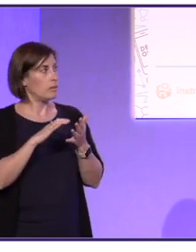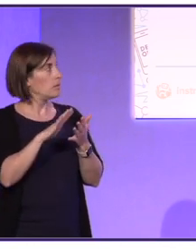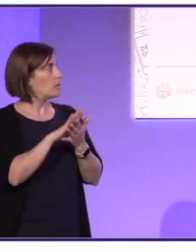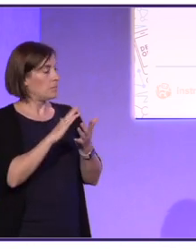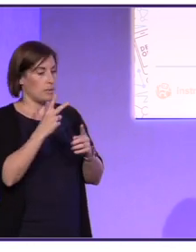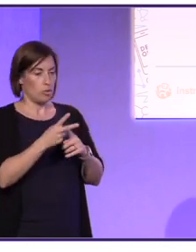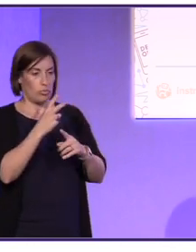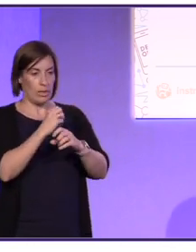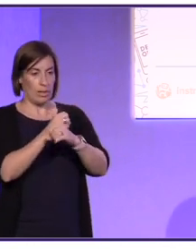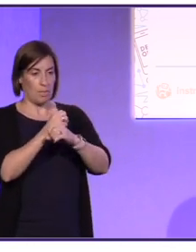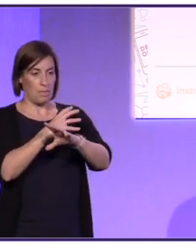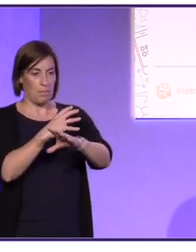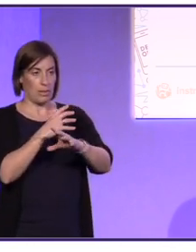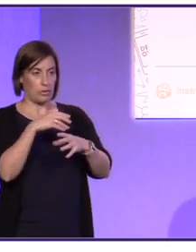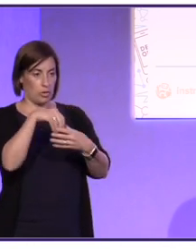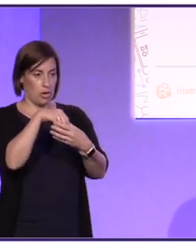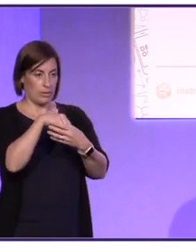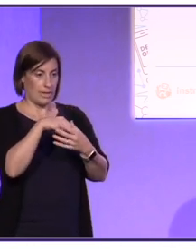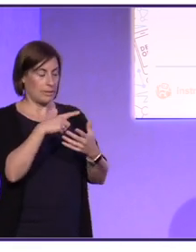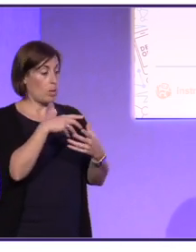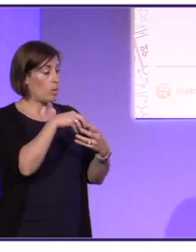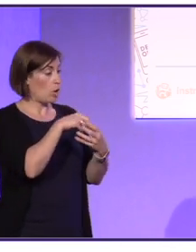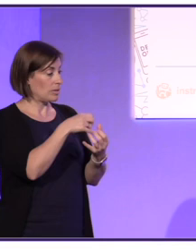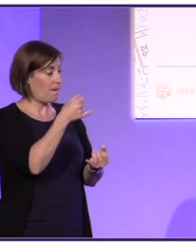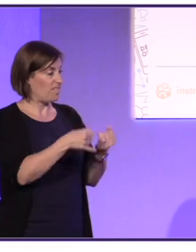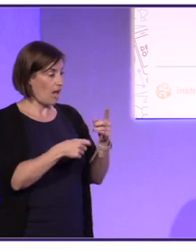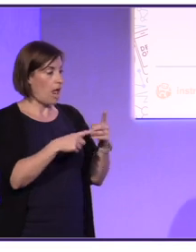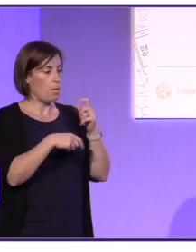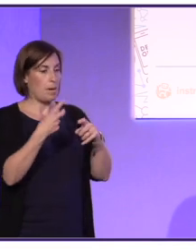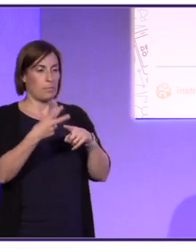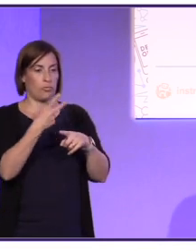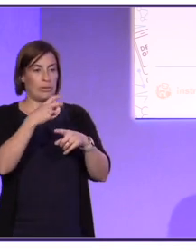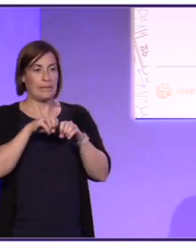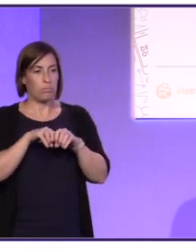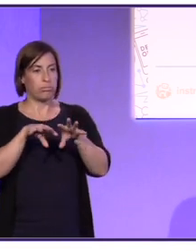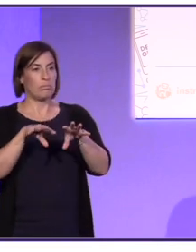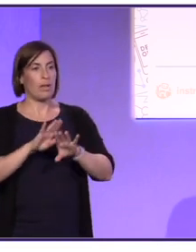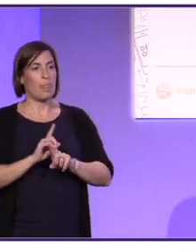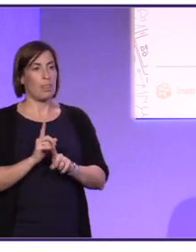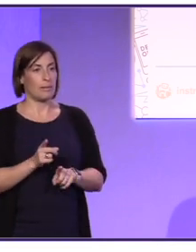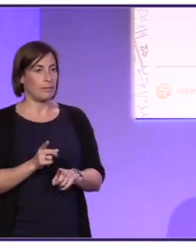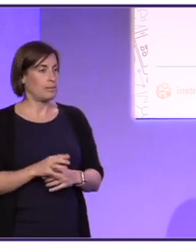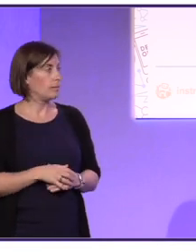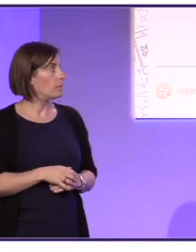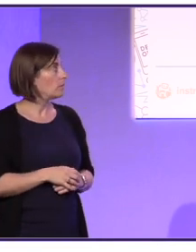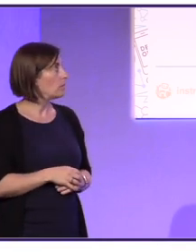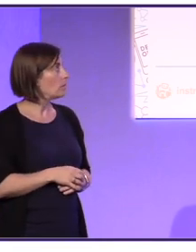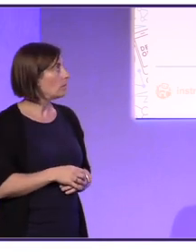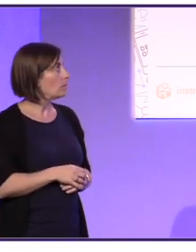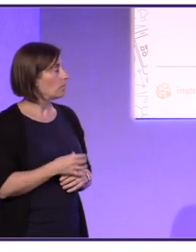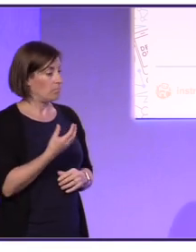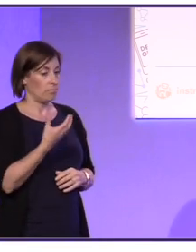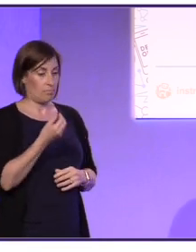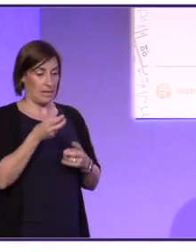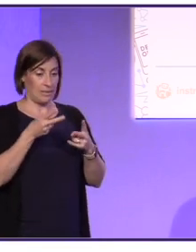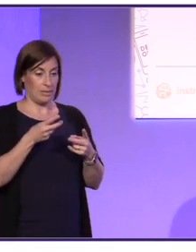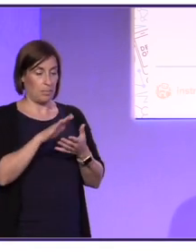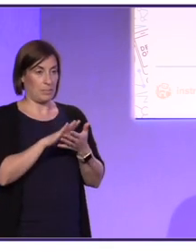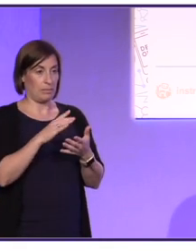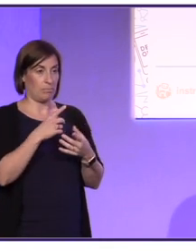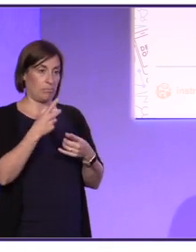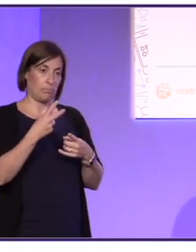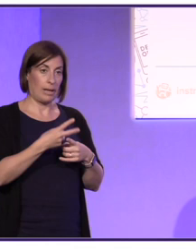content through the system that had failed. And as we had idempotent system, we could do that as many times as we needed.